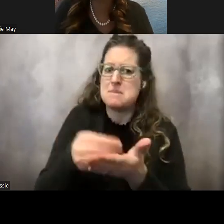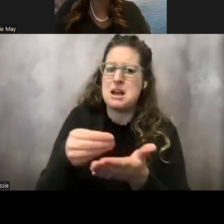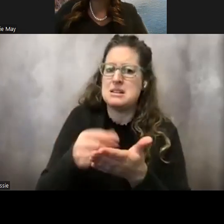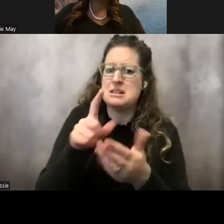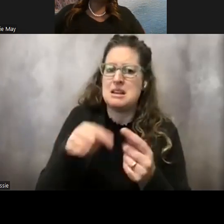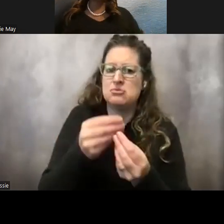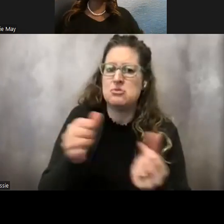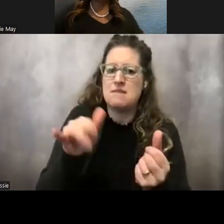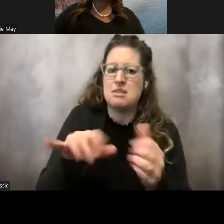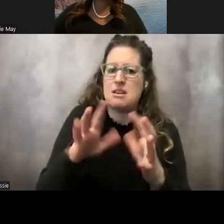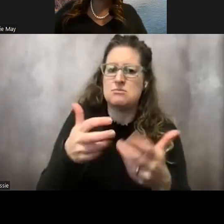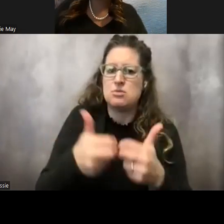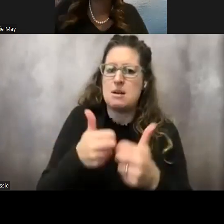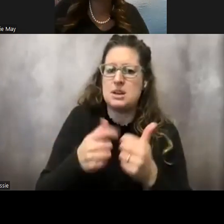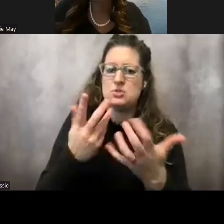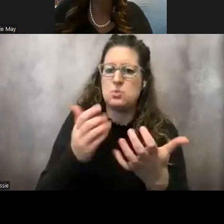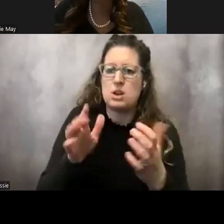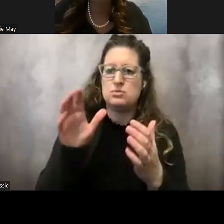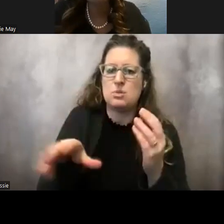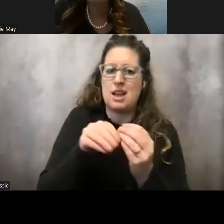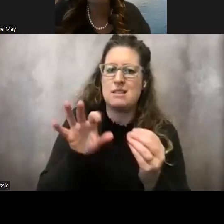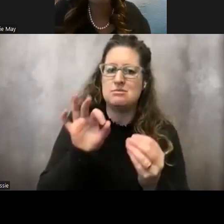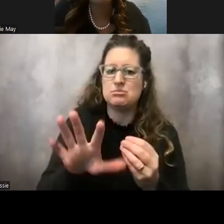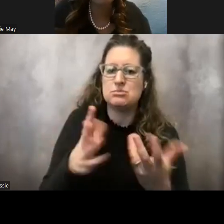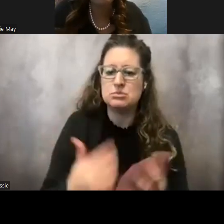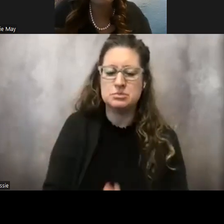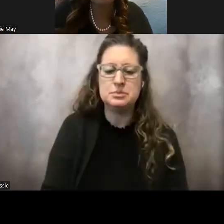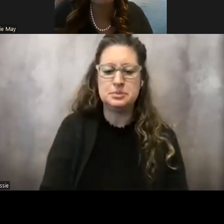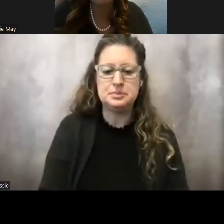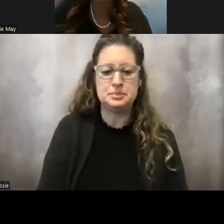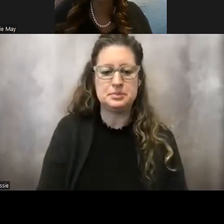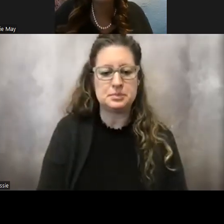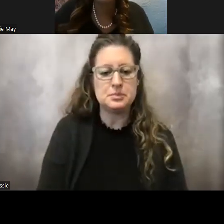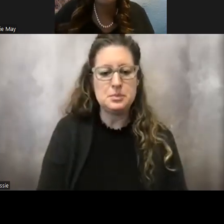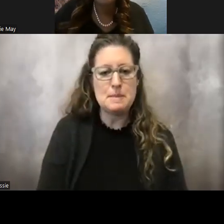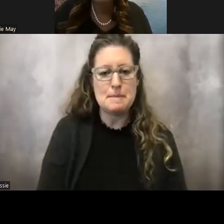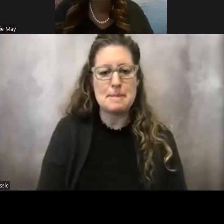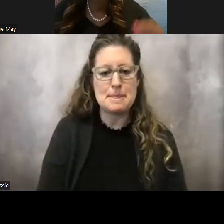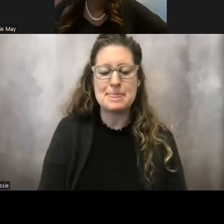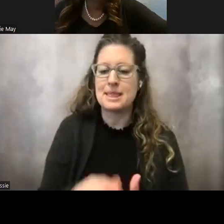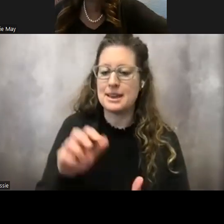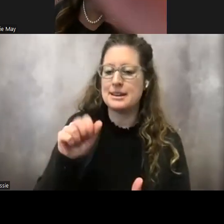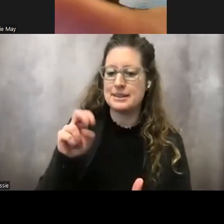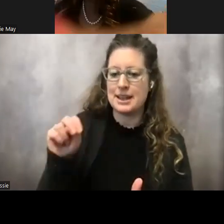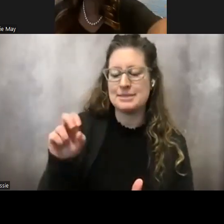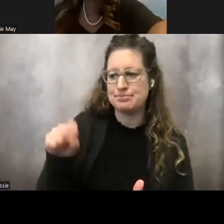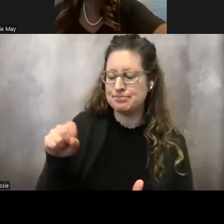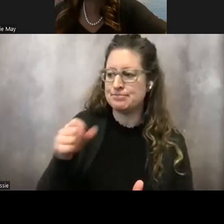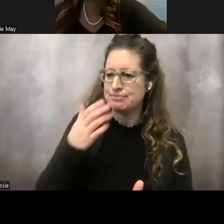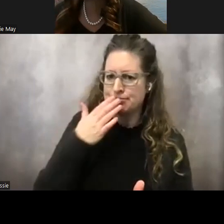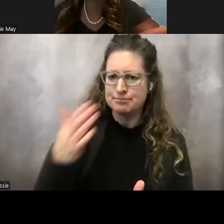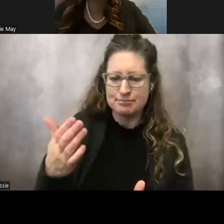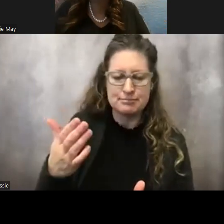to add that. You know, I appreciate that, because you really have identified